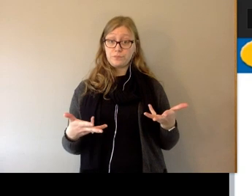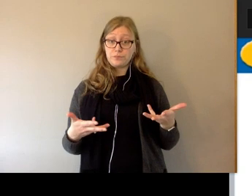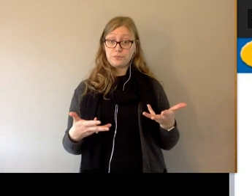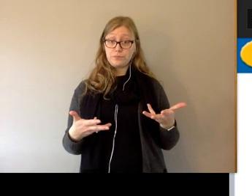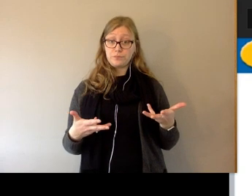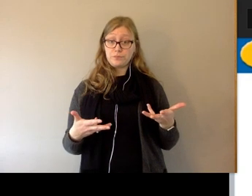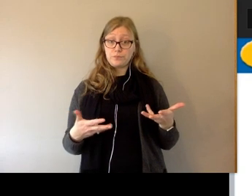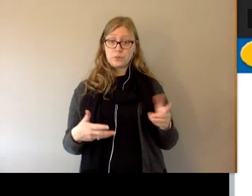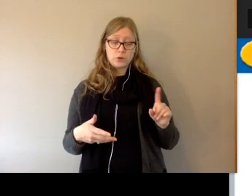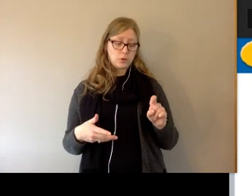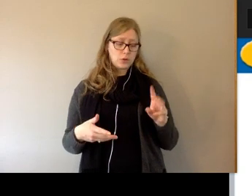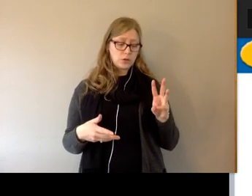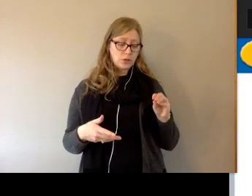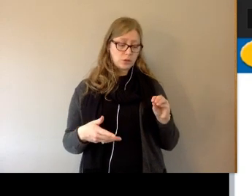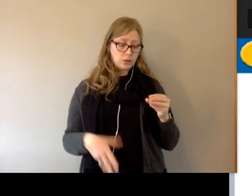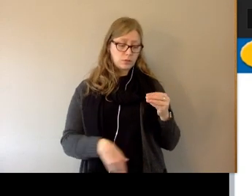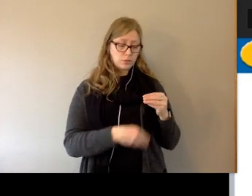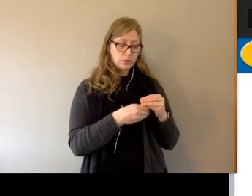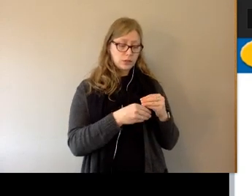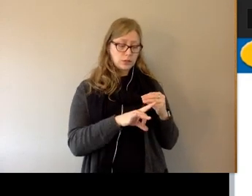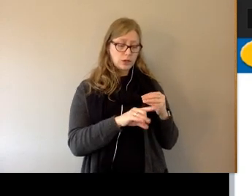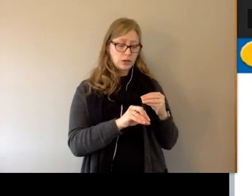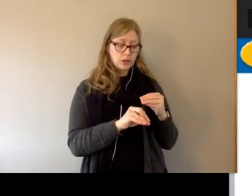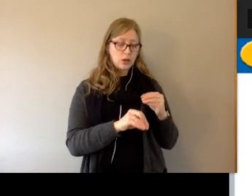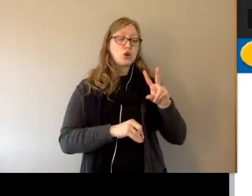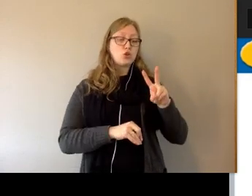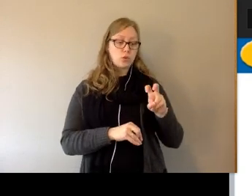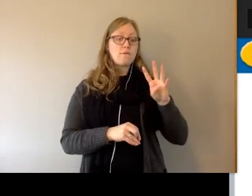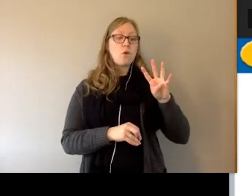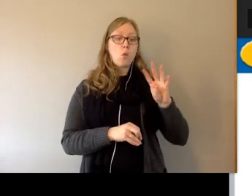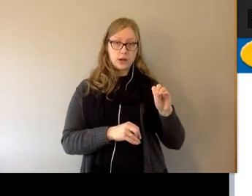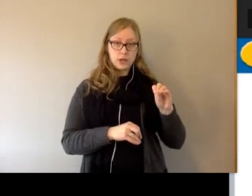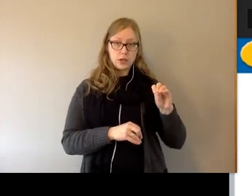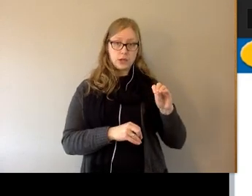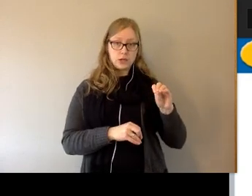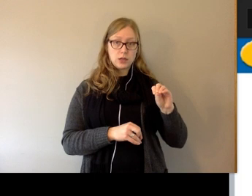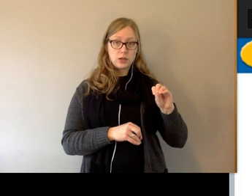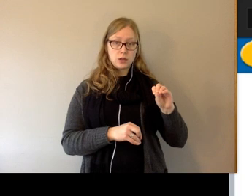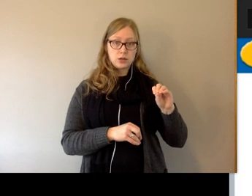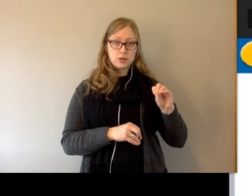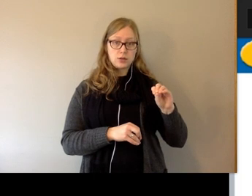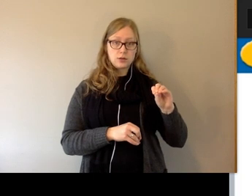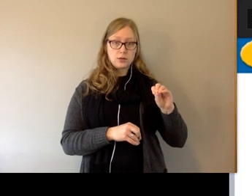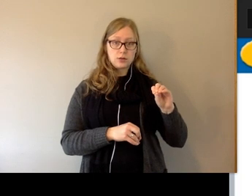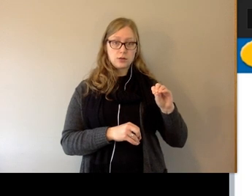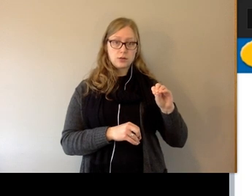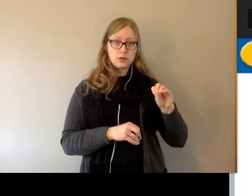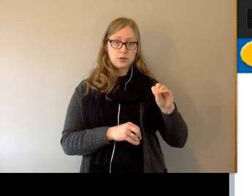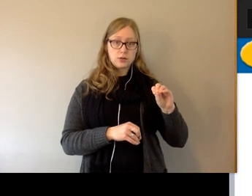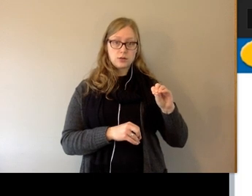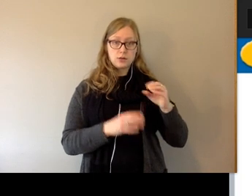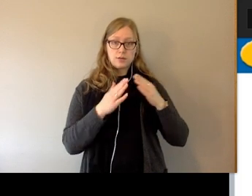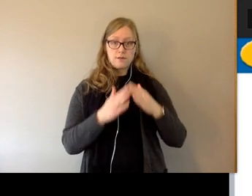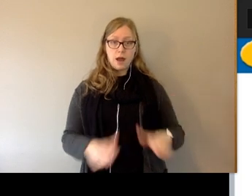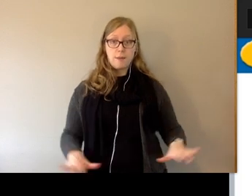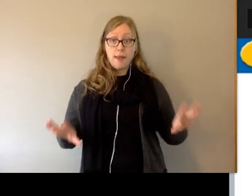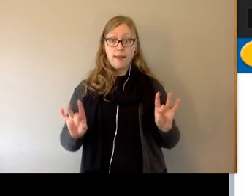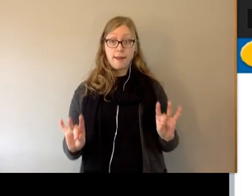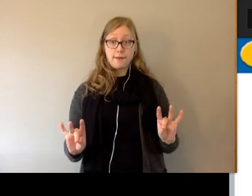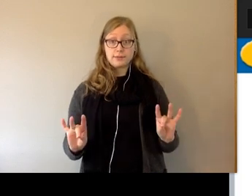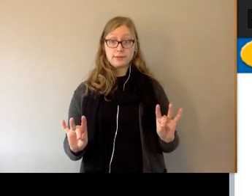160 and 80, so that would be 240. And then I'm going to divide by 8.